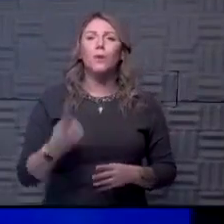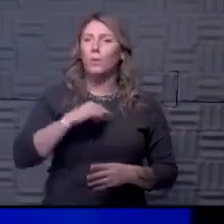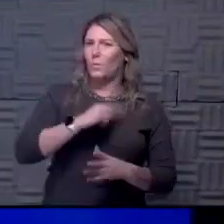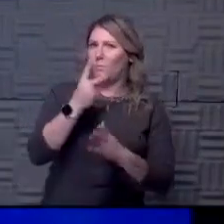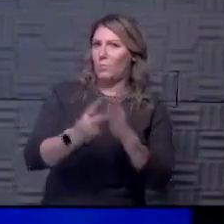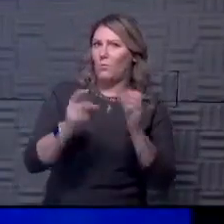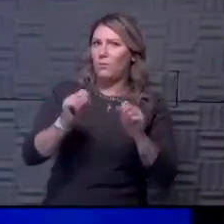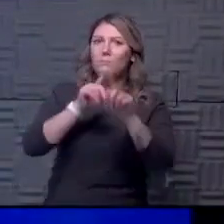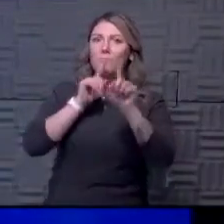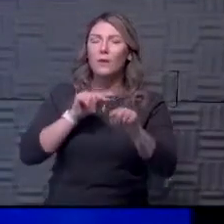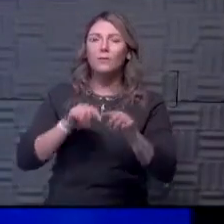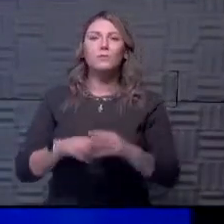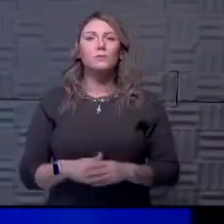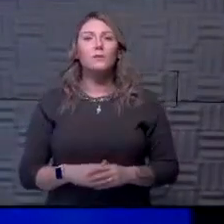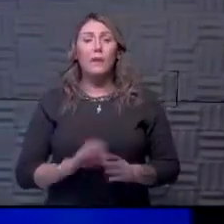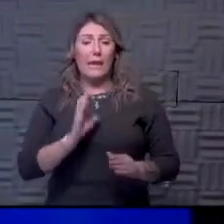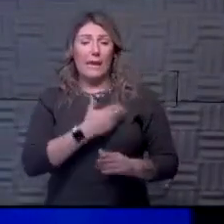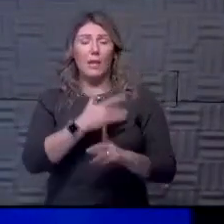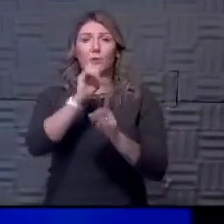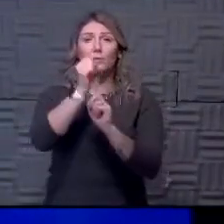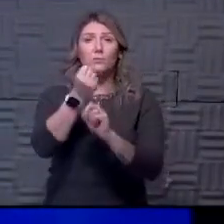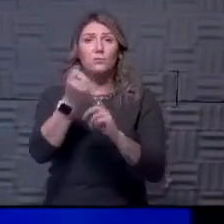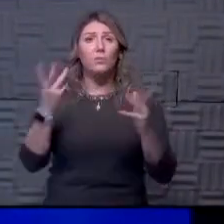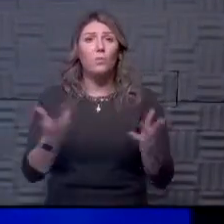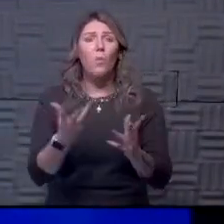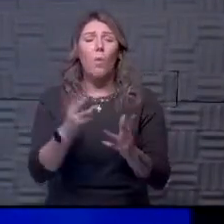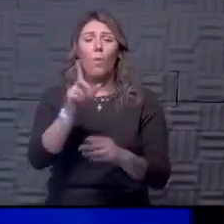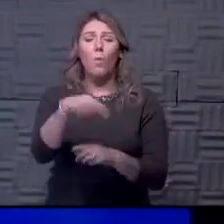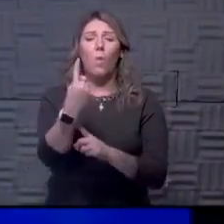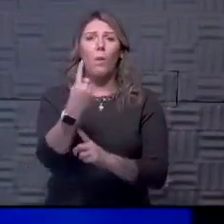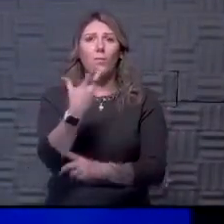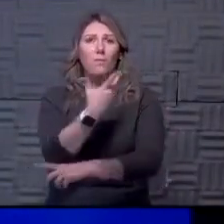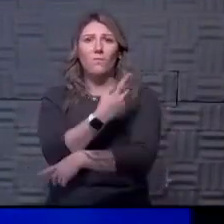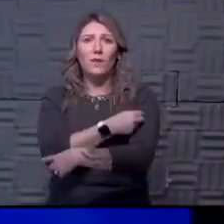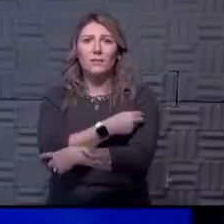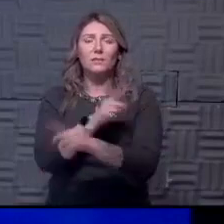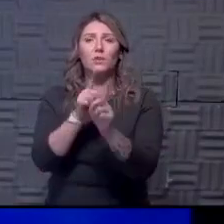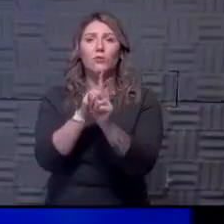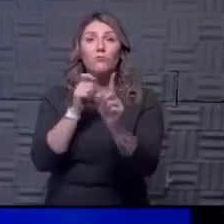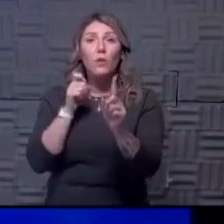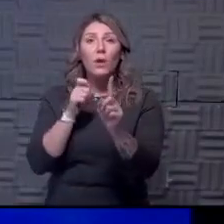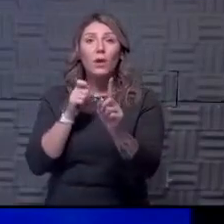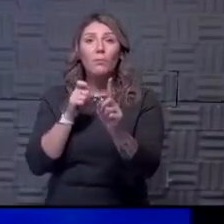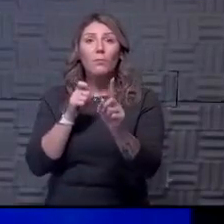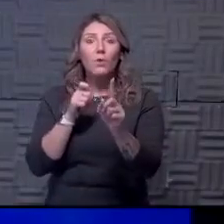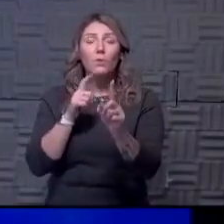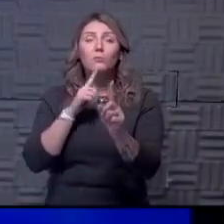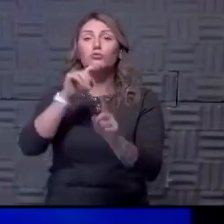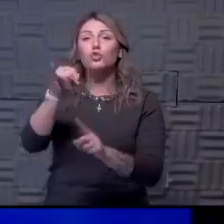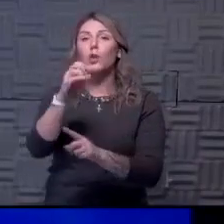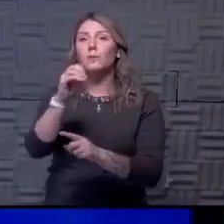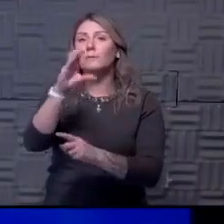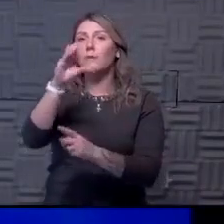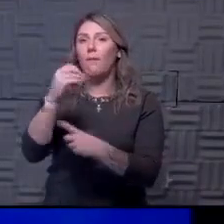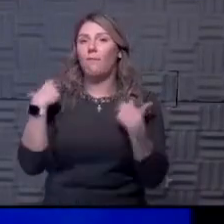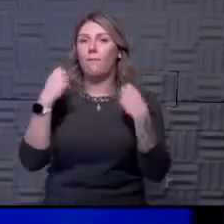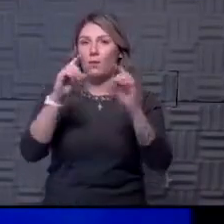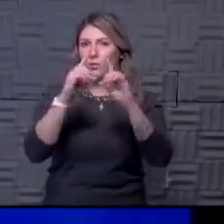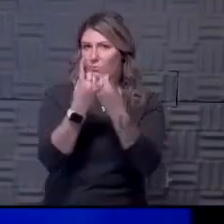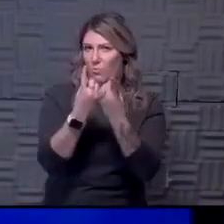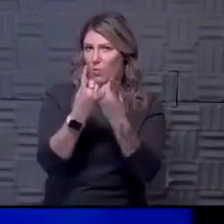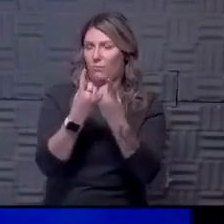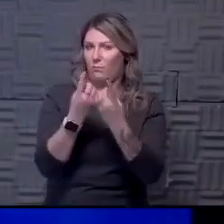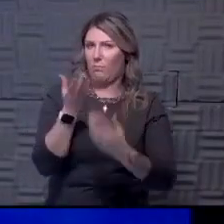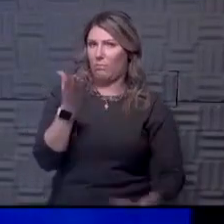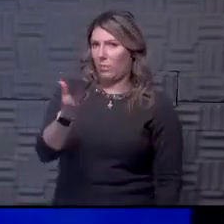comment on this. I think what our situation is right now, we're only getting vaccinations from Johnson County Health Department. And